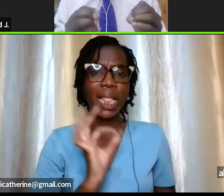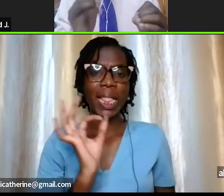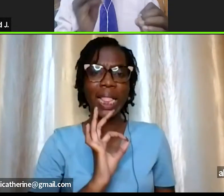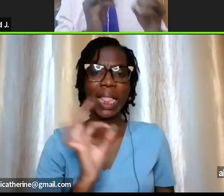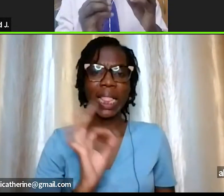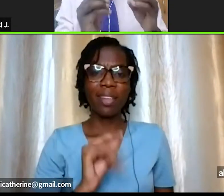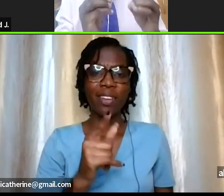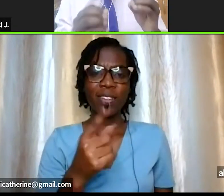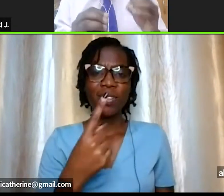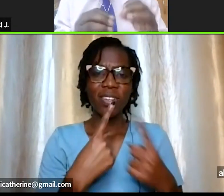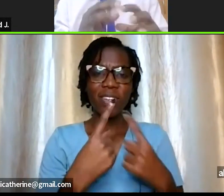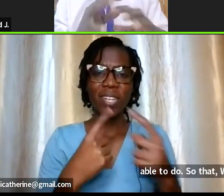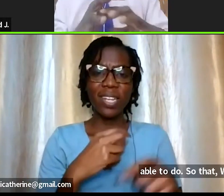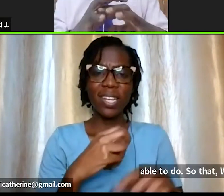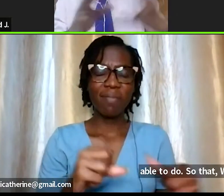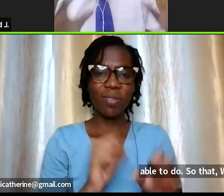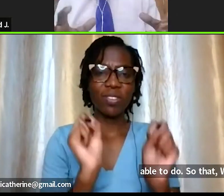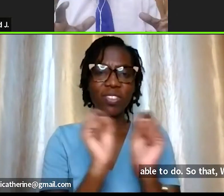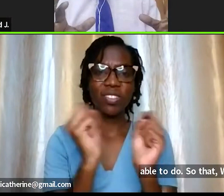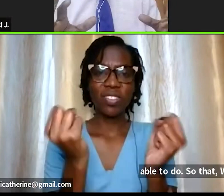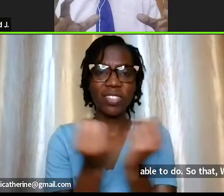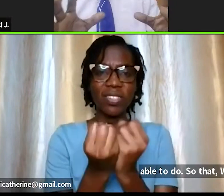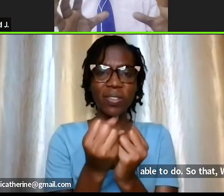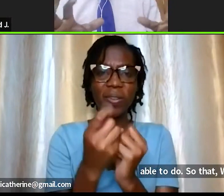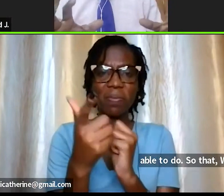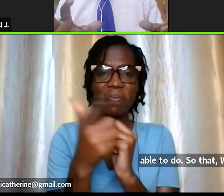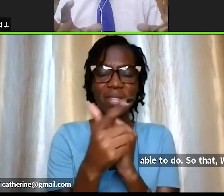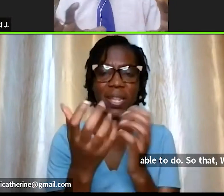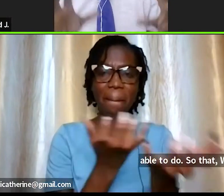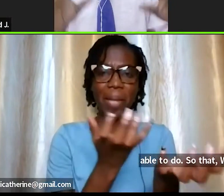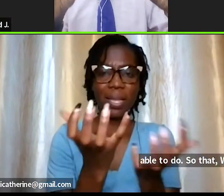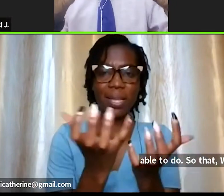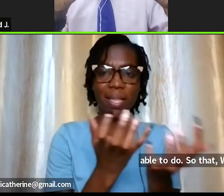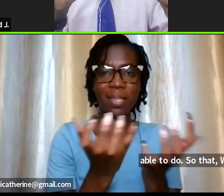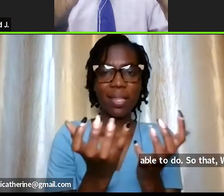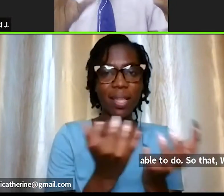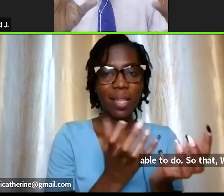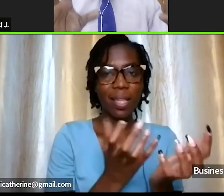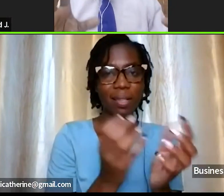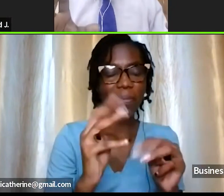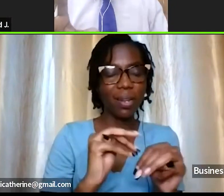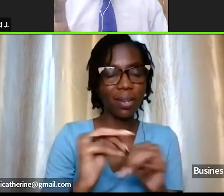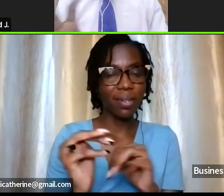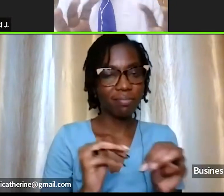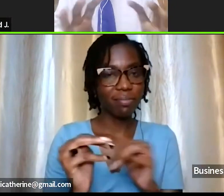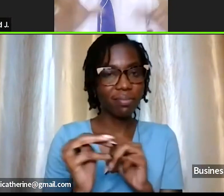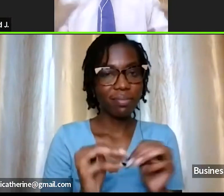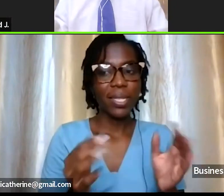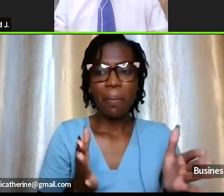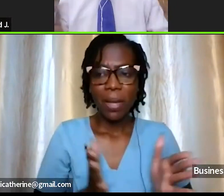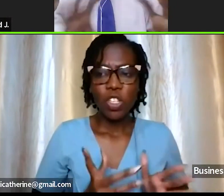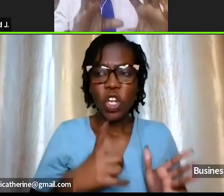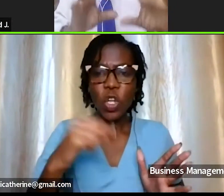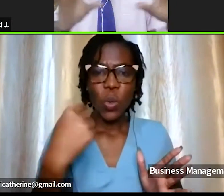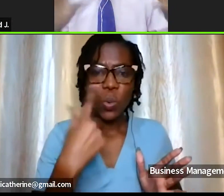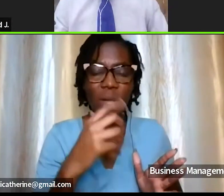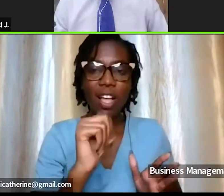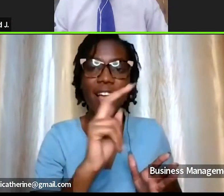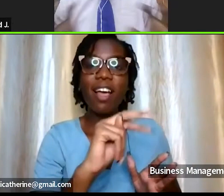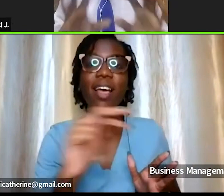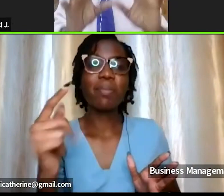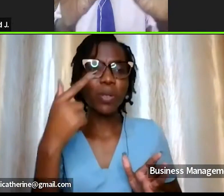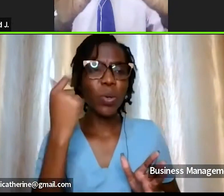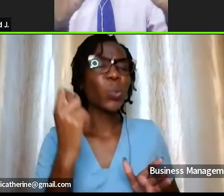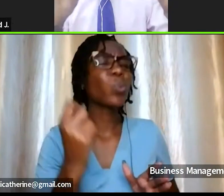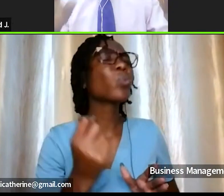about social media business management, the person to go to, it is Anne, because she